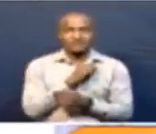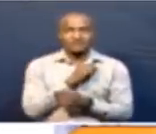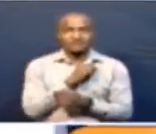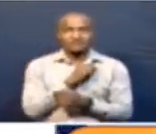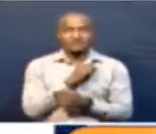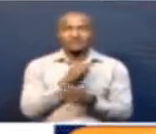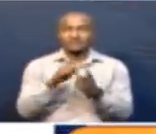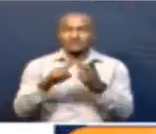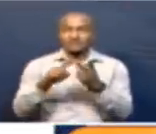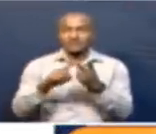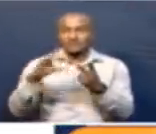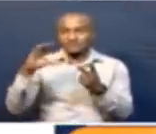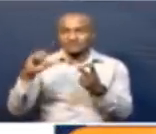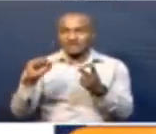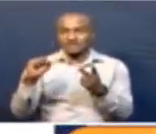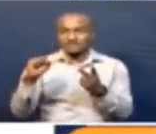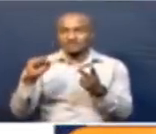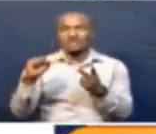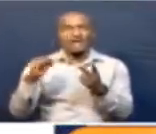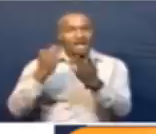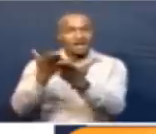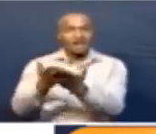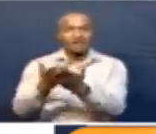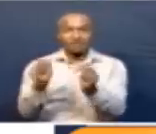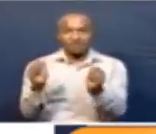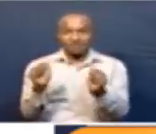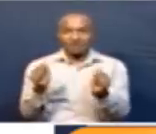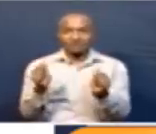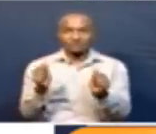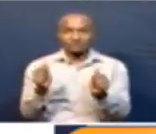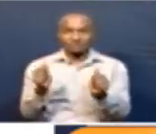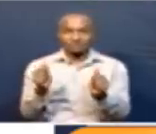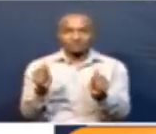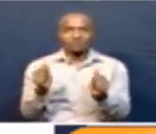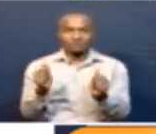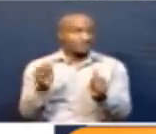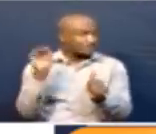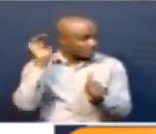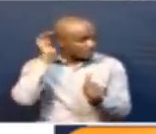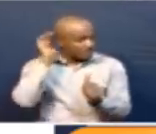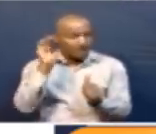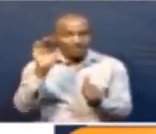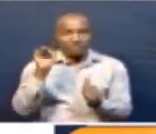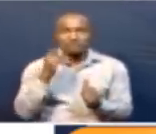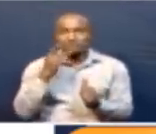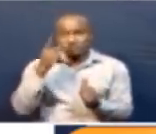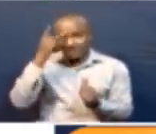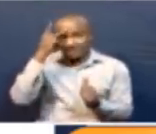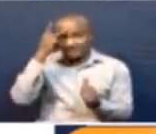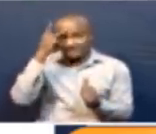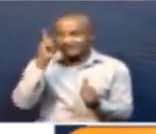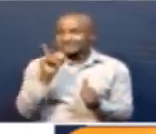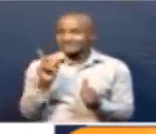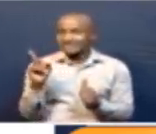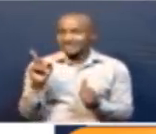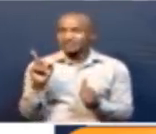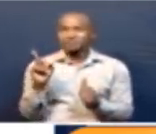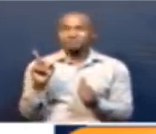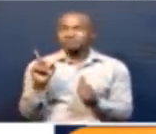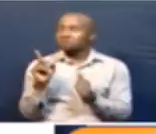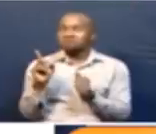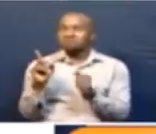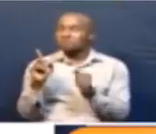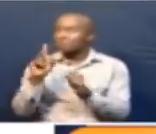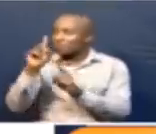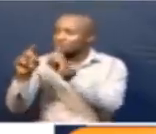CS, Dr. Amina Mohammed, to make her way here as well. And as you're hearing from the parents, they have not gotten their answers